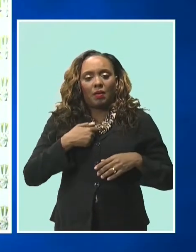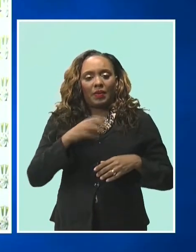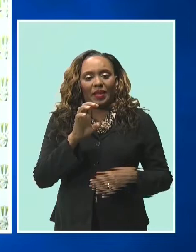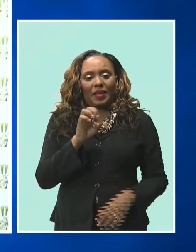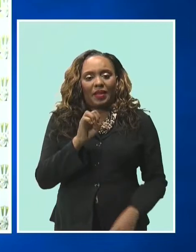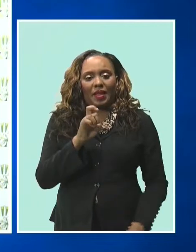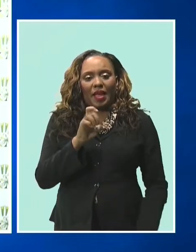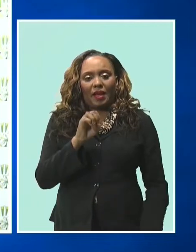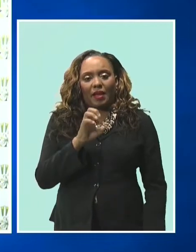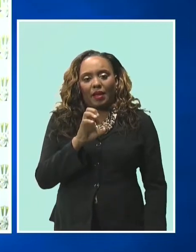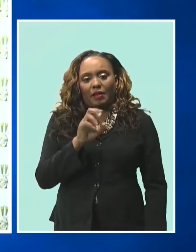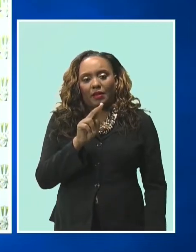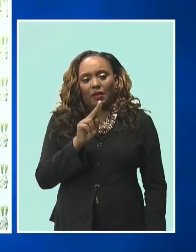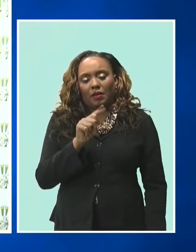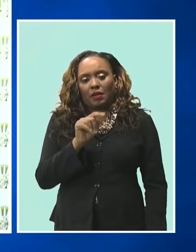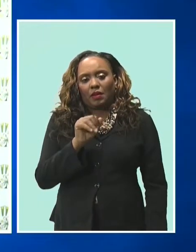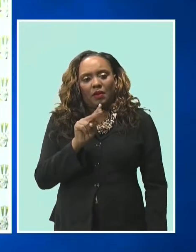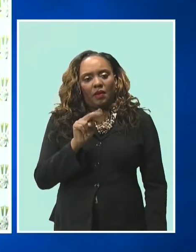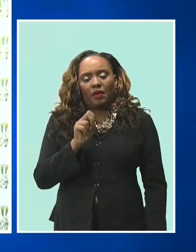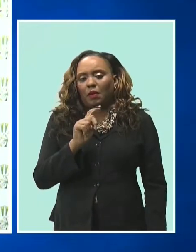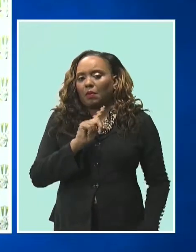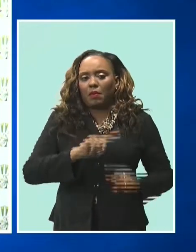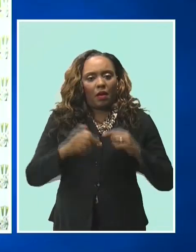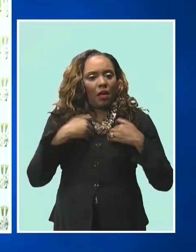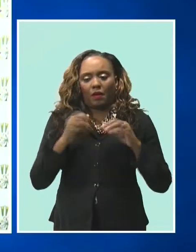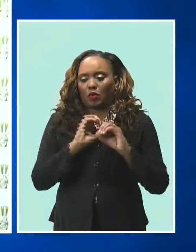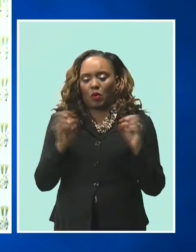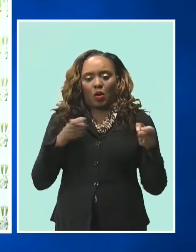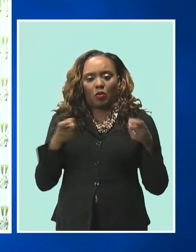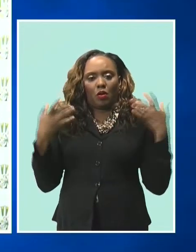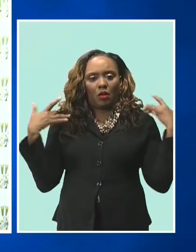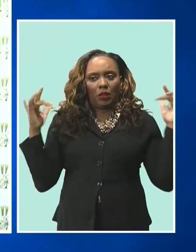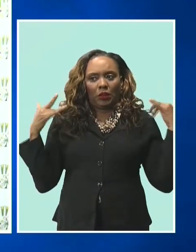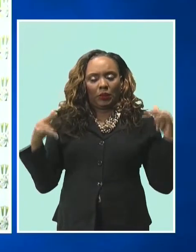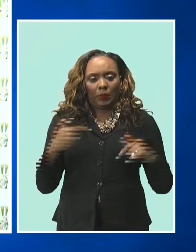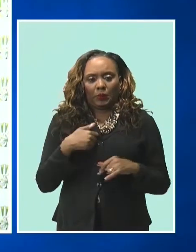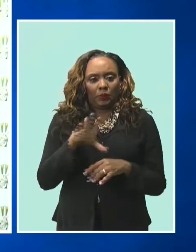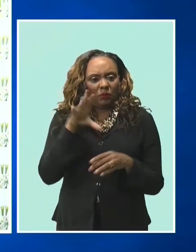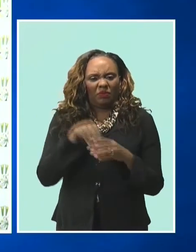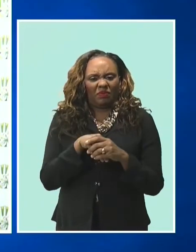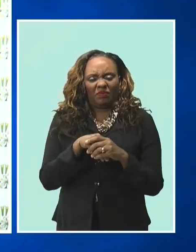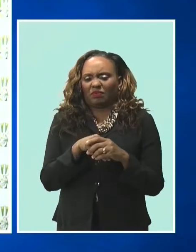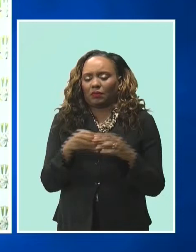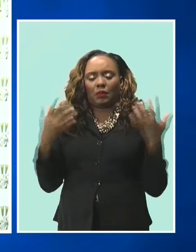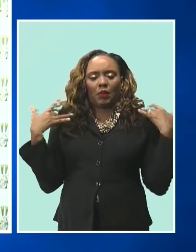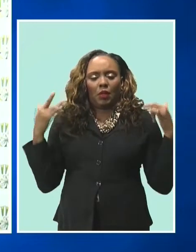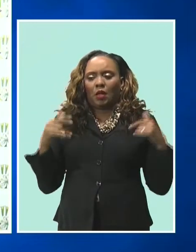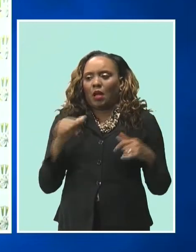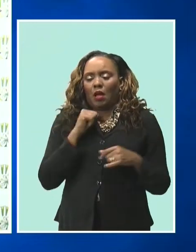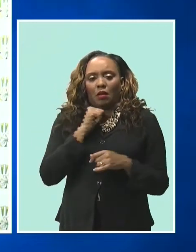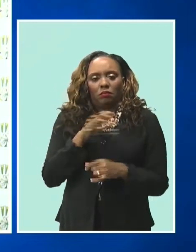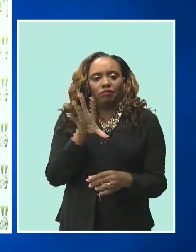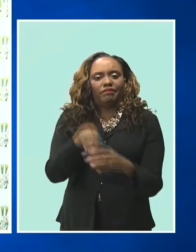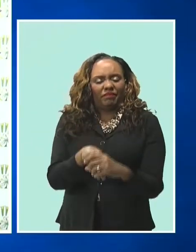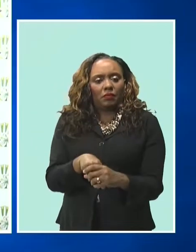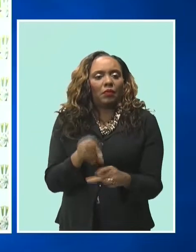I assure you that, as president, I cannot, did not, and will not interfere in the work of